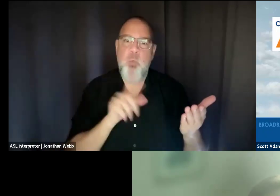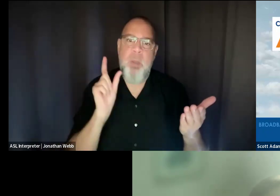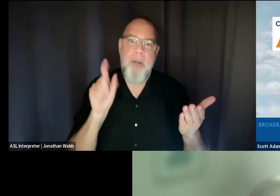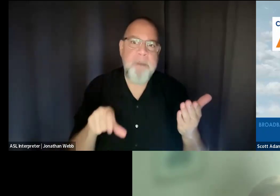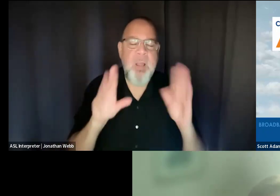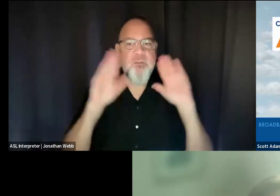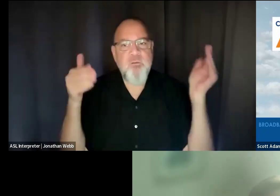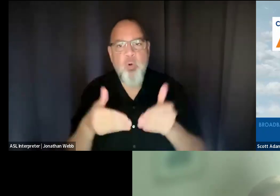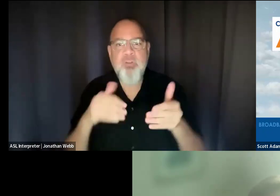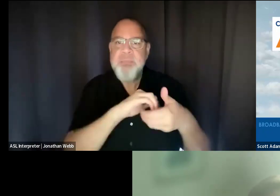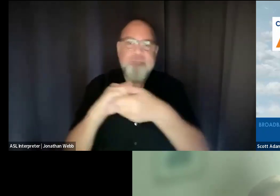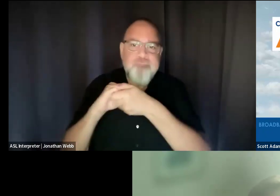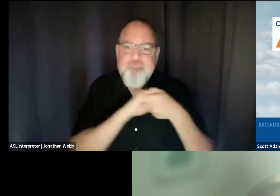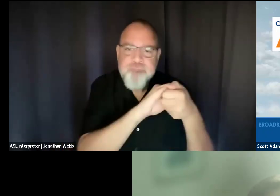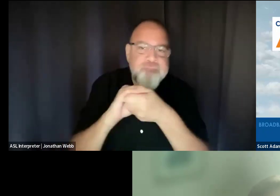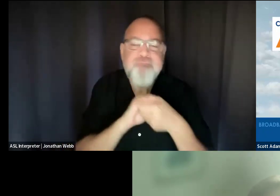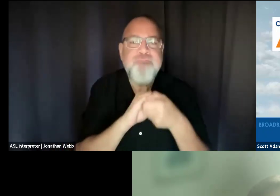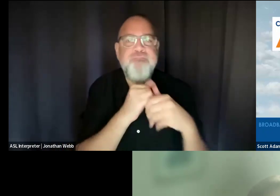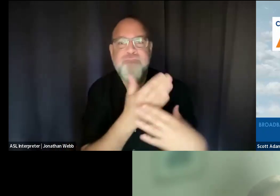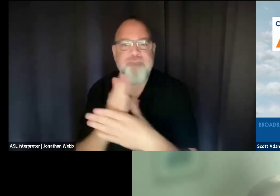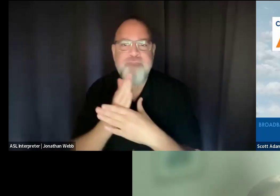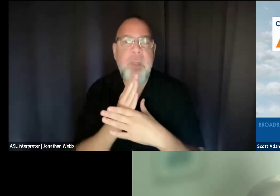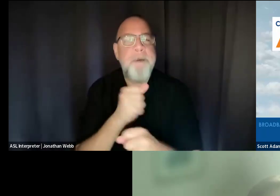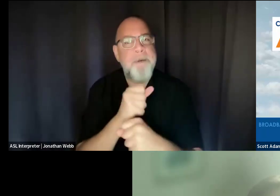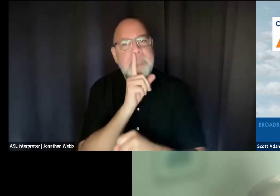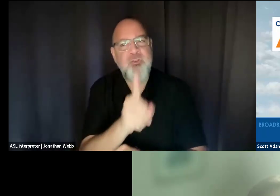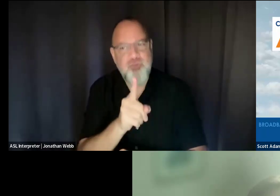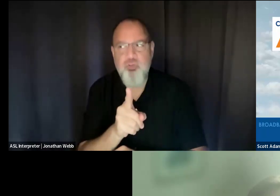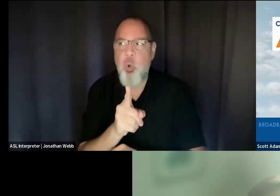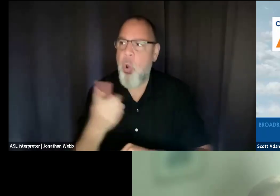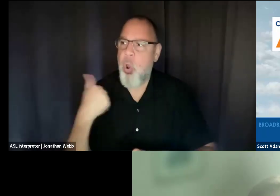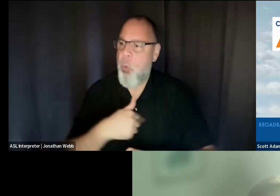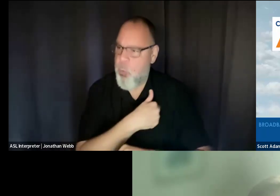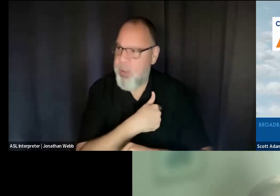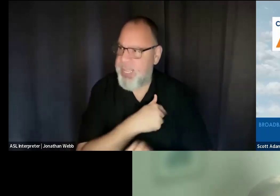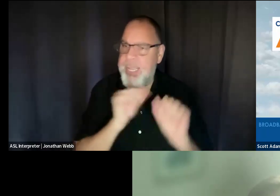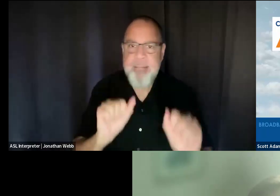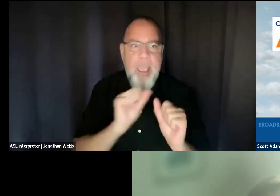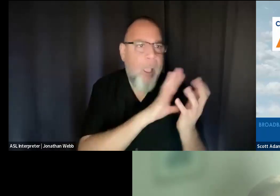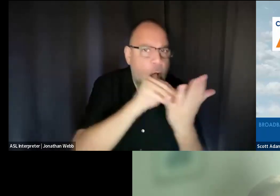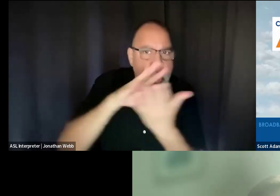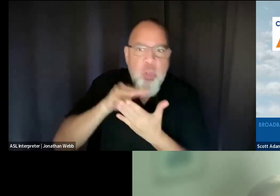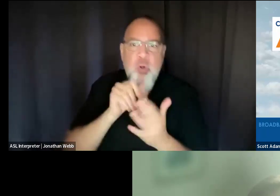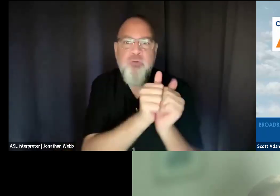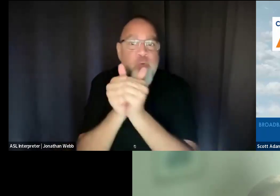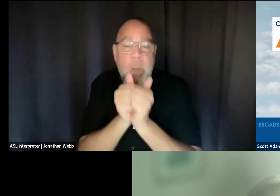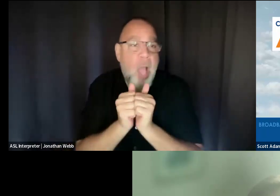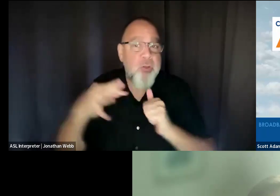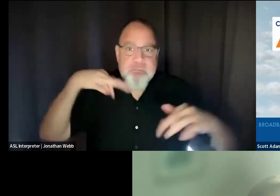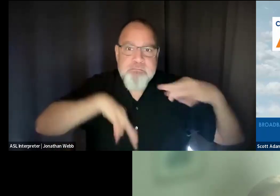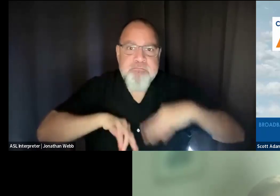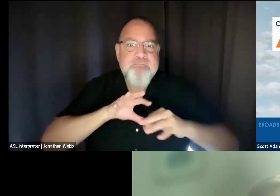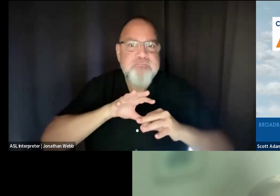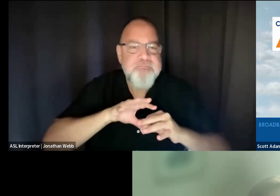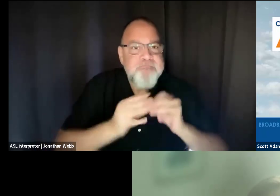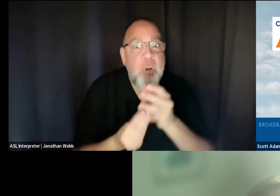and partnership and pulling the best of each other together to learn and to grow. So thanks for